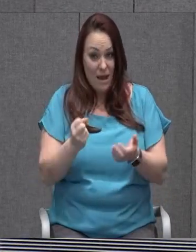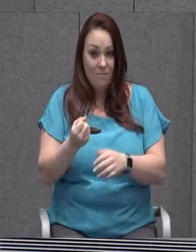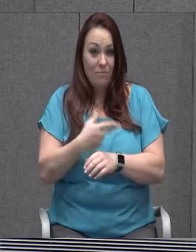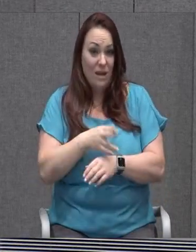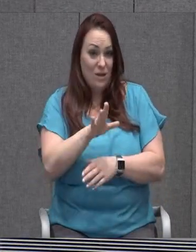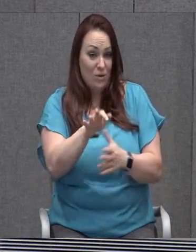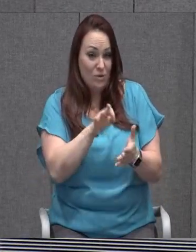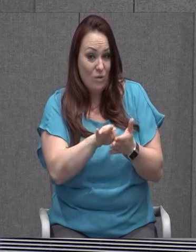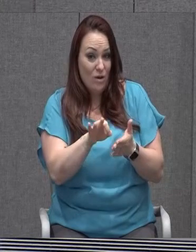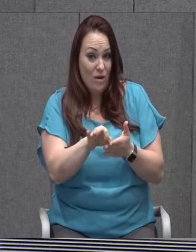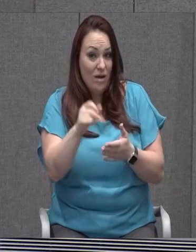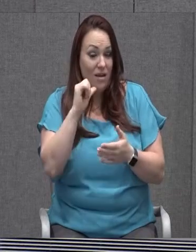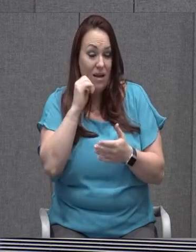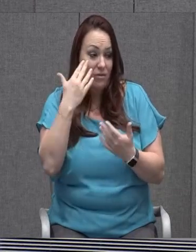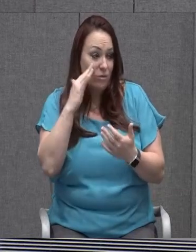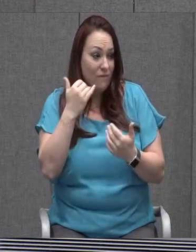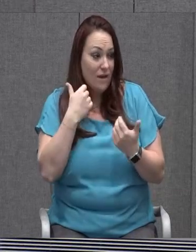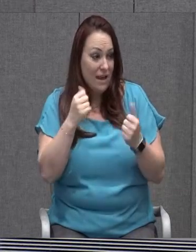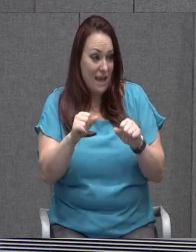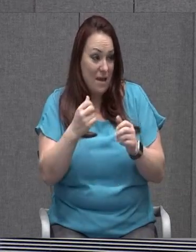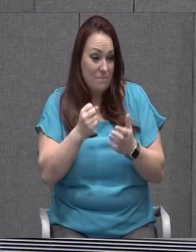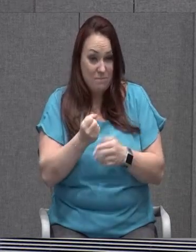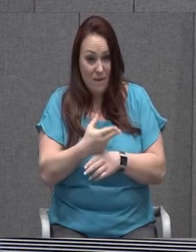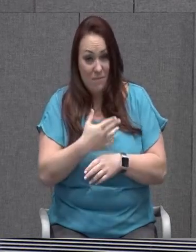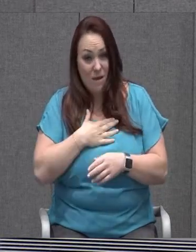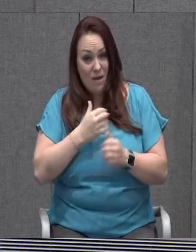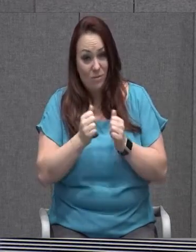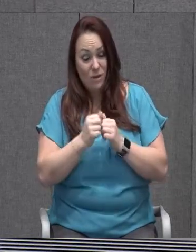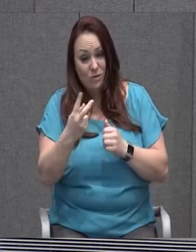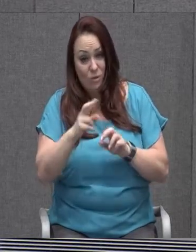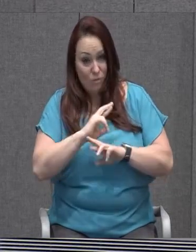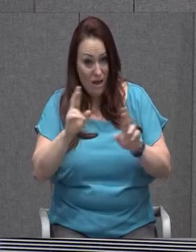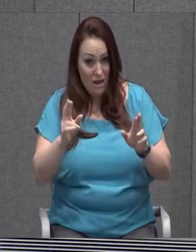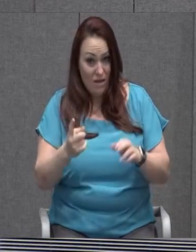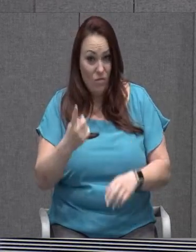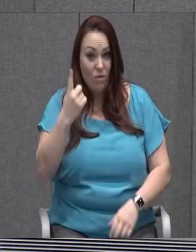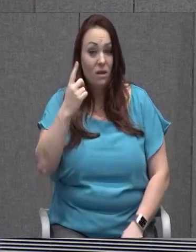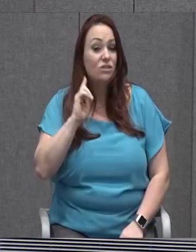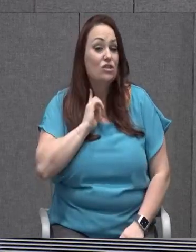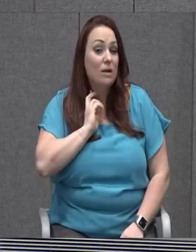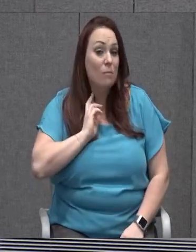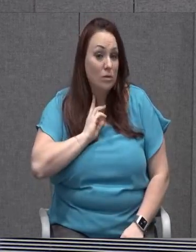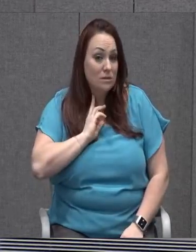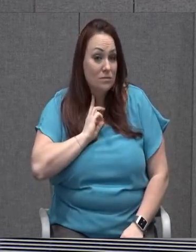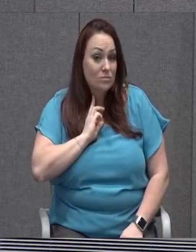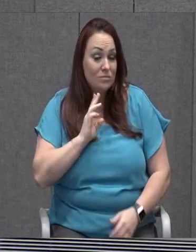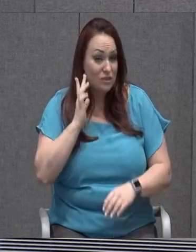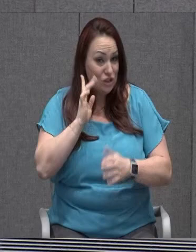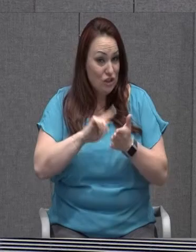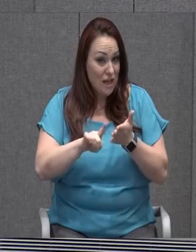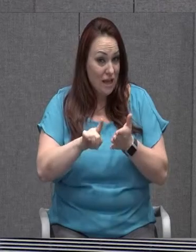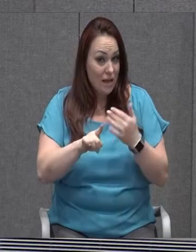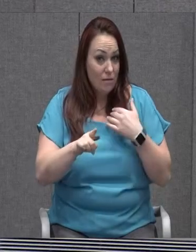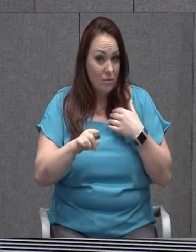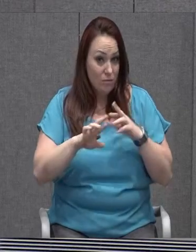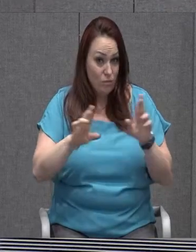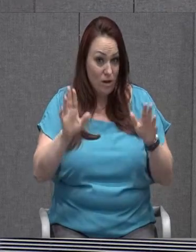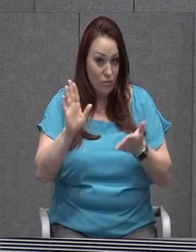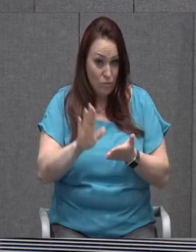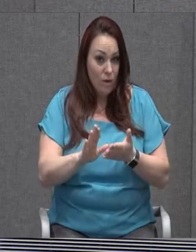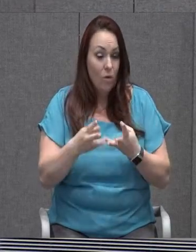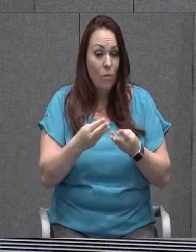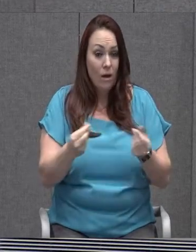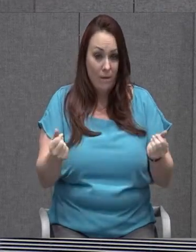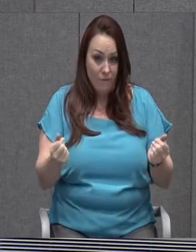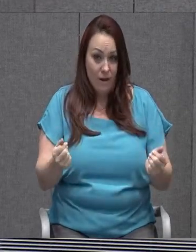might be able to beat my old score with 2. We'll try it. You ready? I'm ready. 1 minute. Up. Check your pulse. It's down. Okay, it's